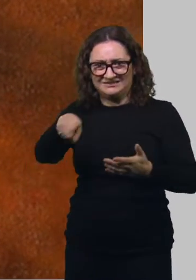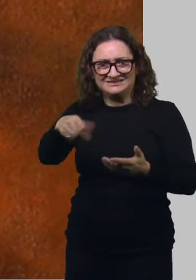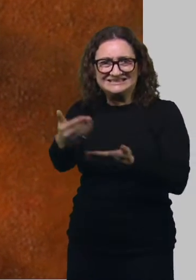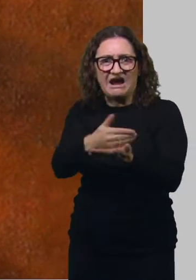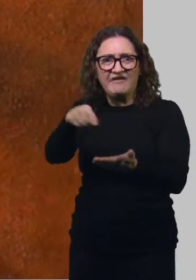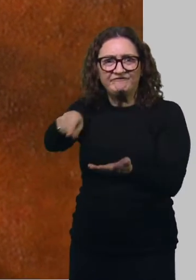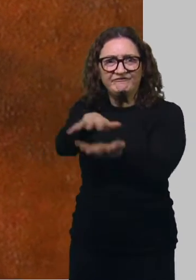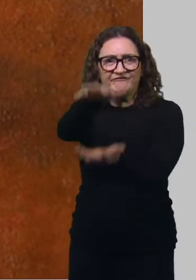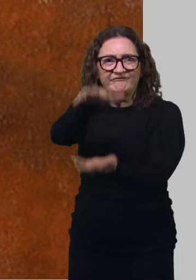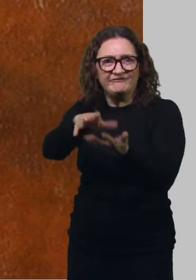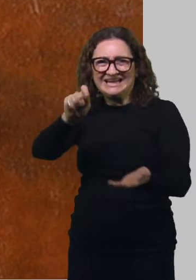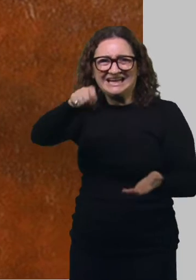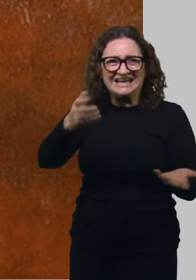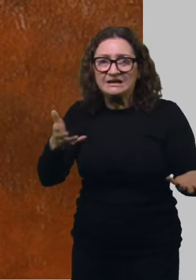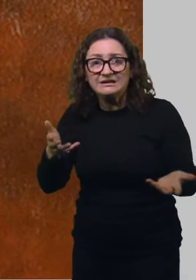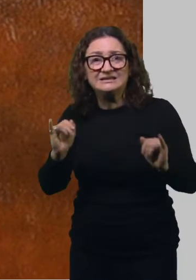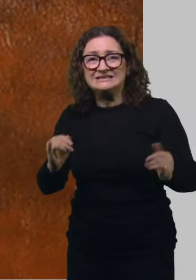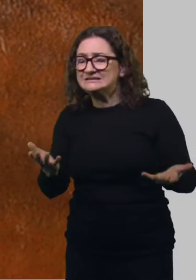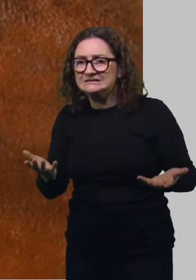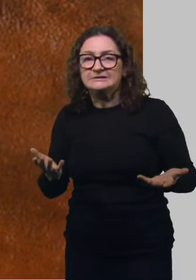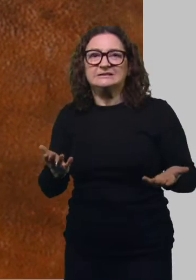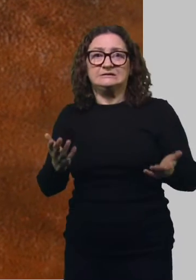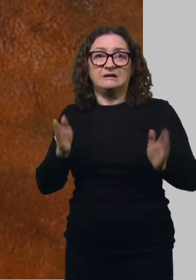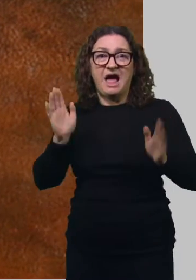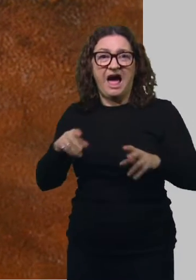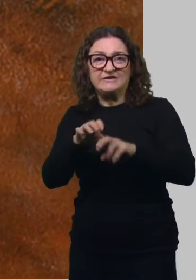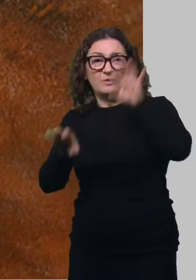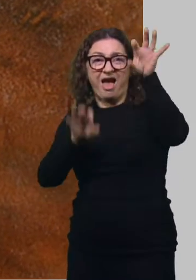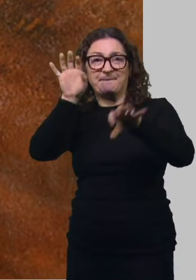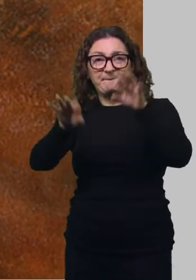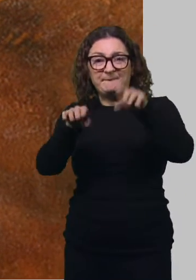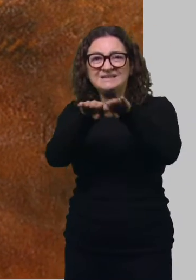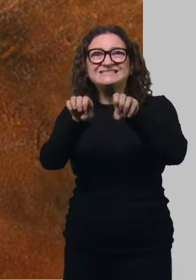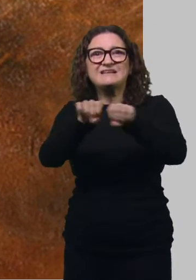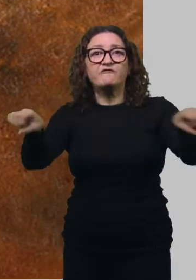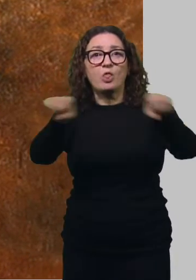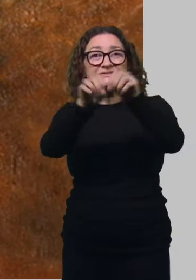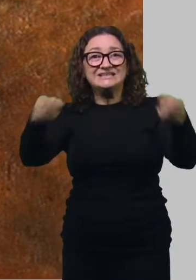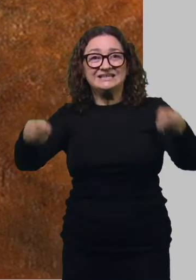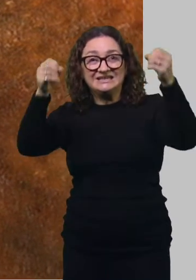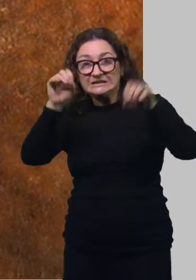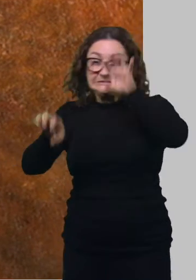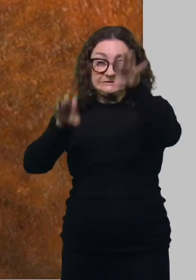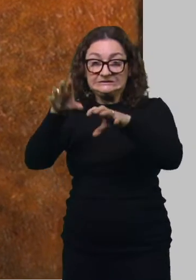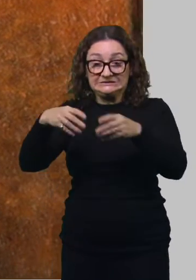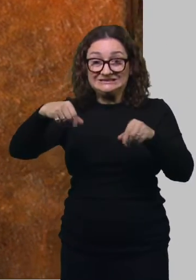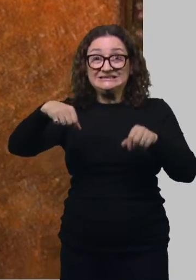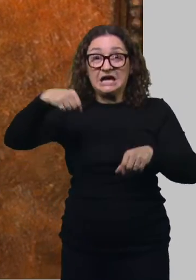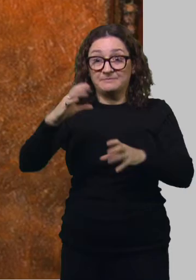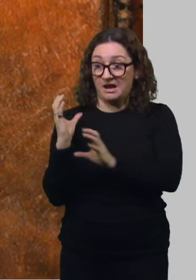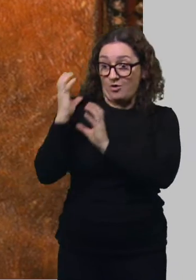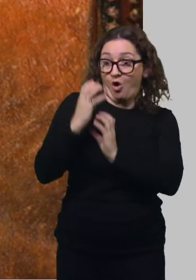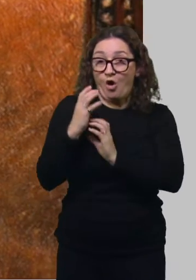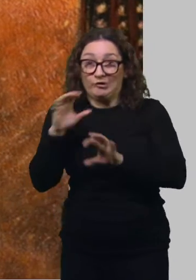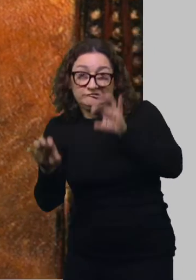but the key couldn't be found. In desperation, Forbes climbed the scaffolding around the tower with a sandbag on his shoulder in just 20 minutes. Forbes was